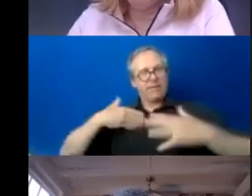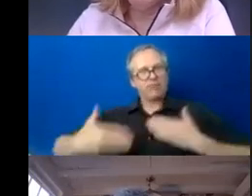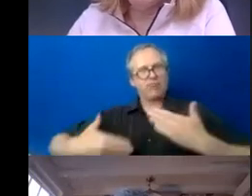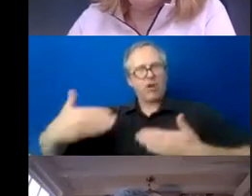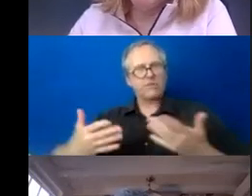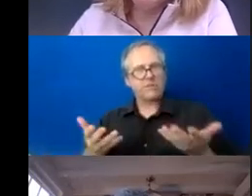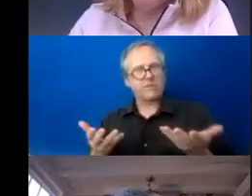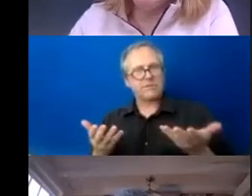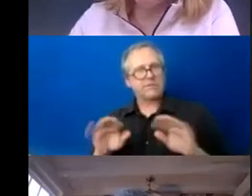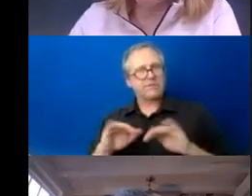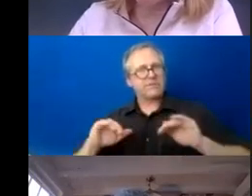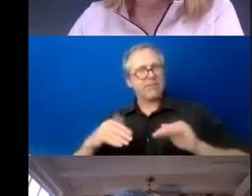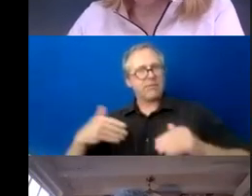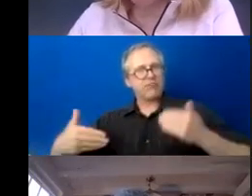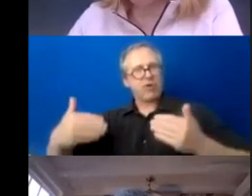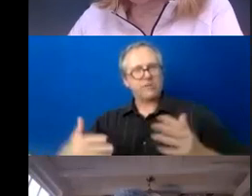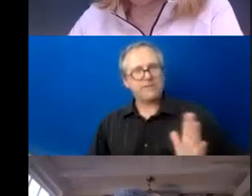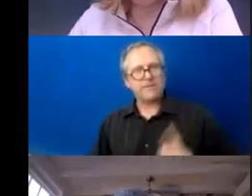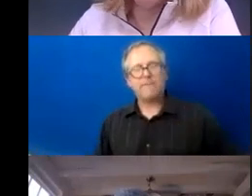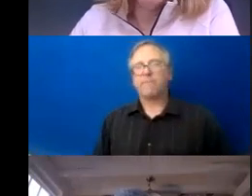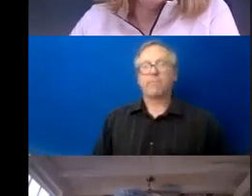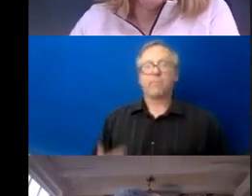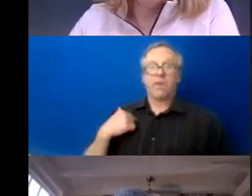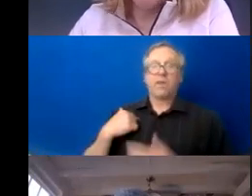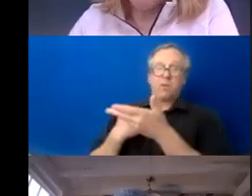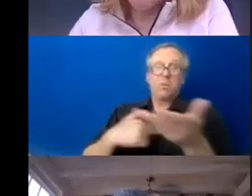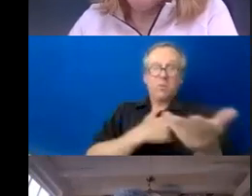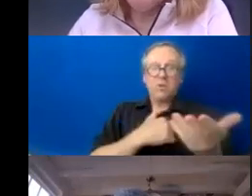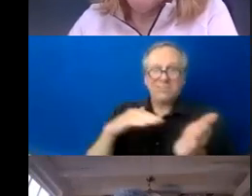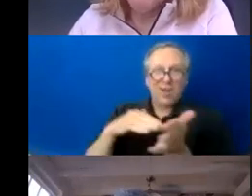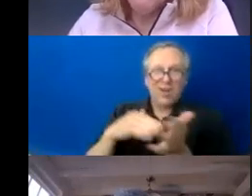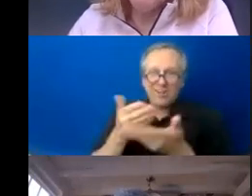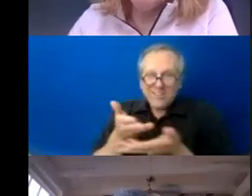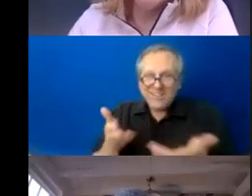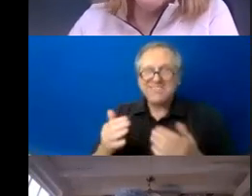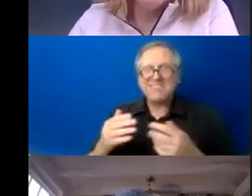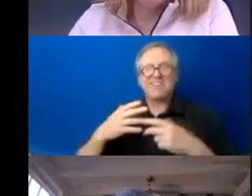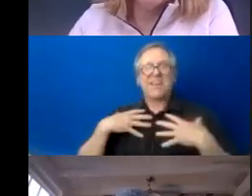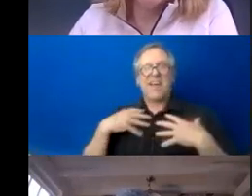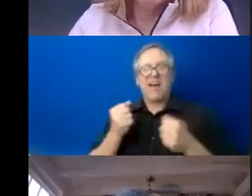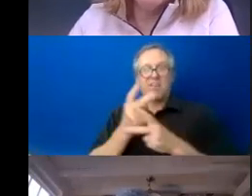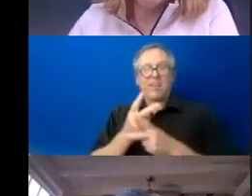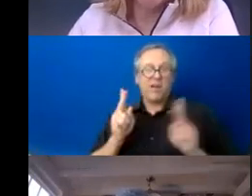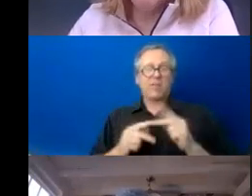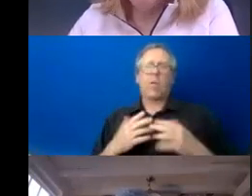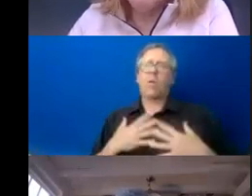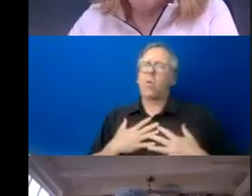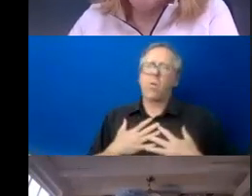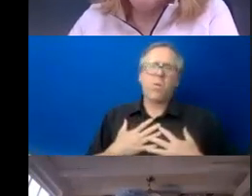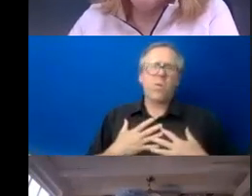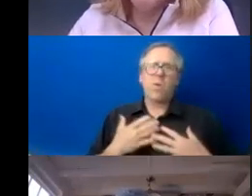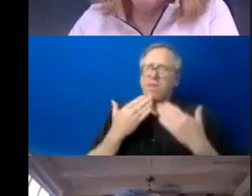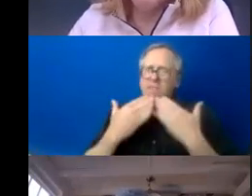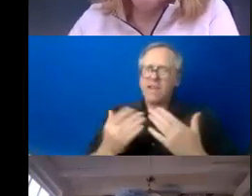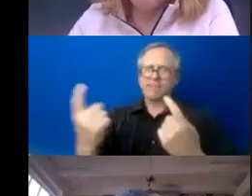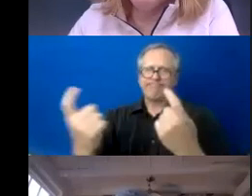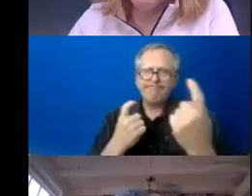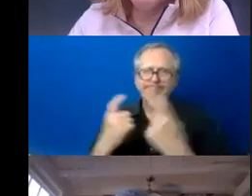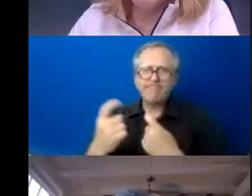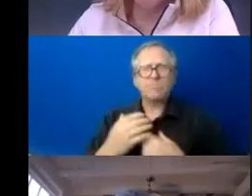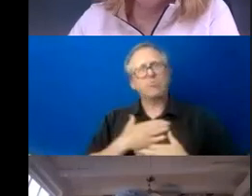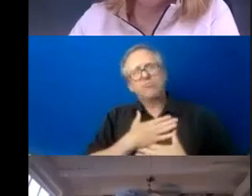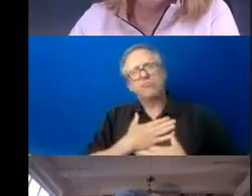Well, that's great, Linda. We really, as pediatricians and pediatric healthcare folks, we really welcome the dialogue. That's what we love about our